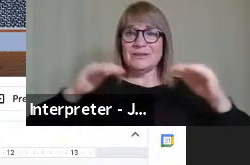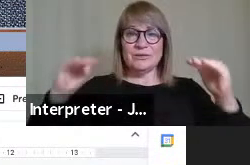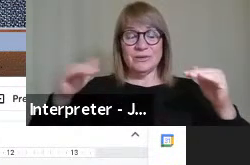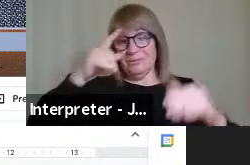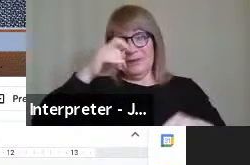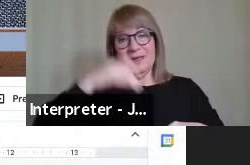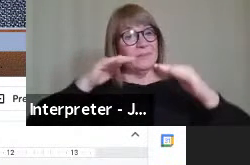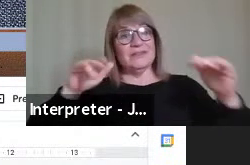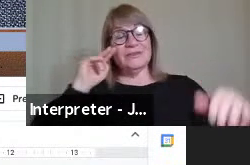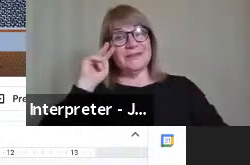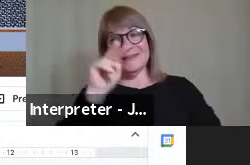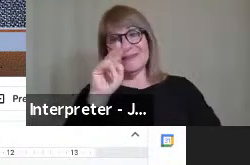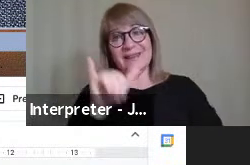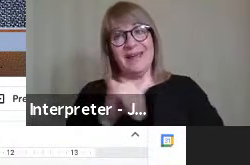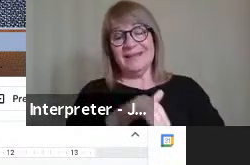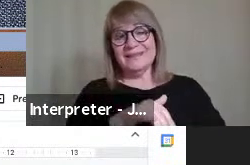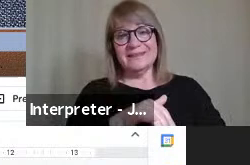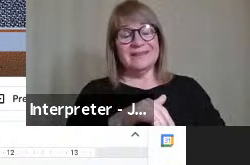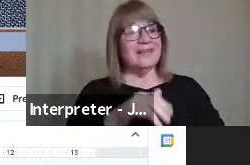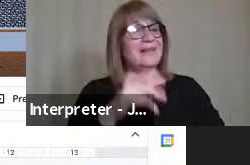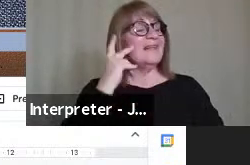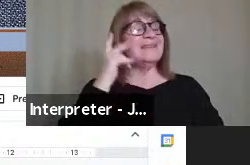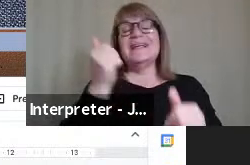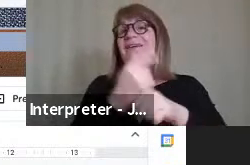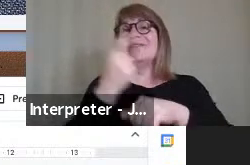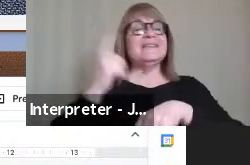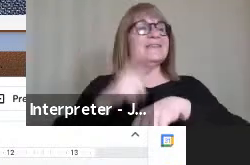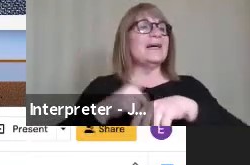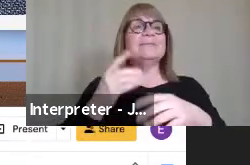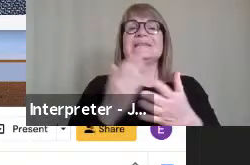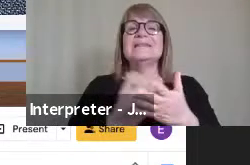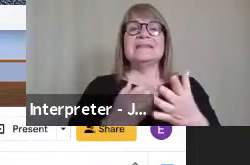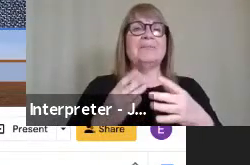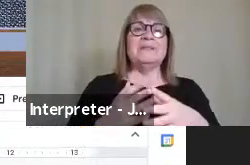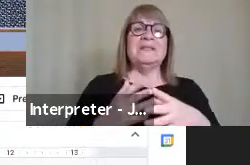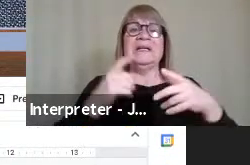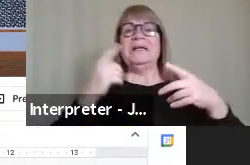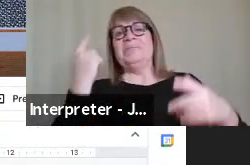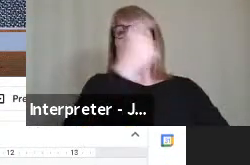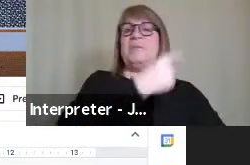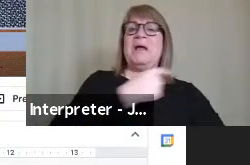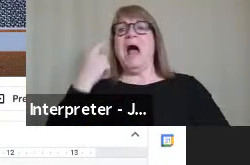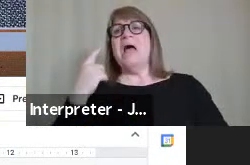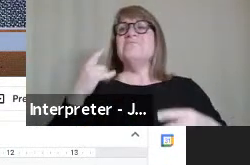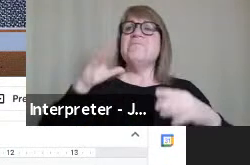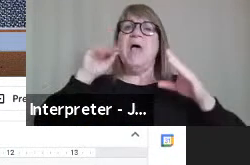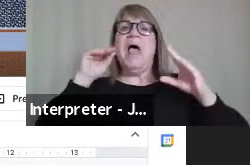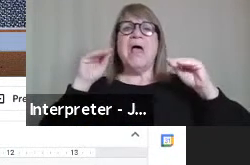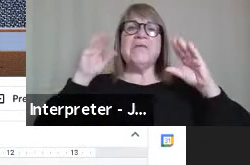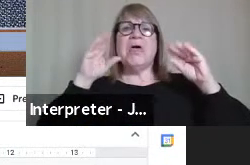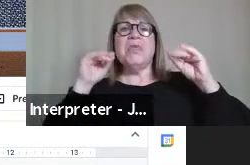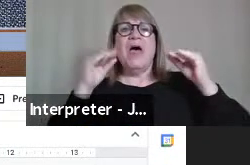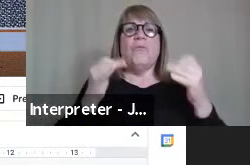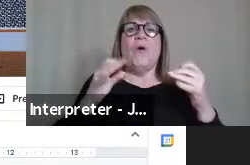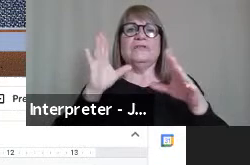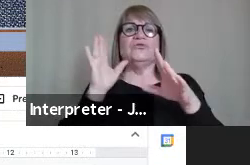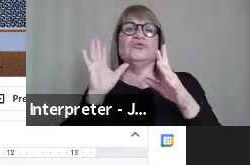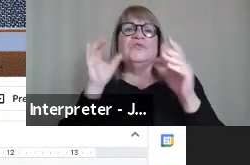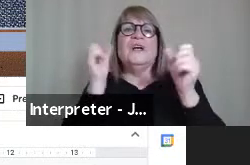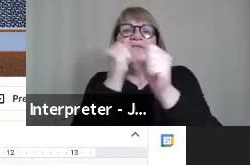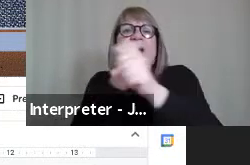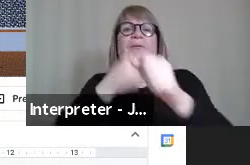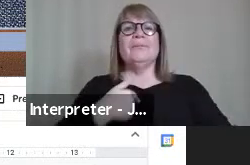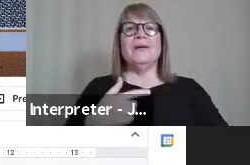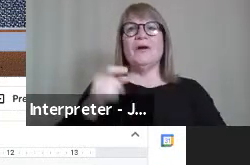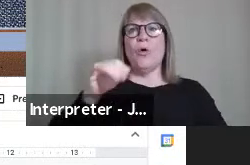it they see every time some loudmouth ableist wants to pick a fight a parent shoes their kid away from me or looks at